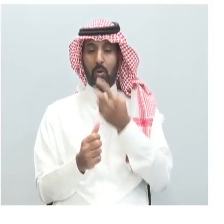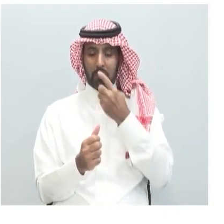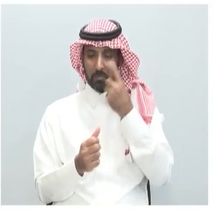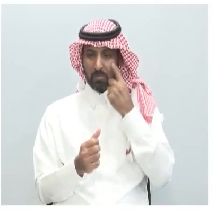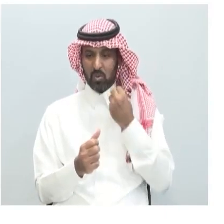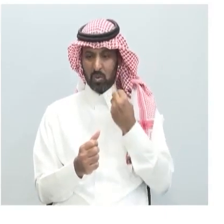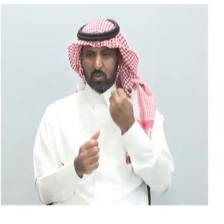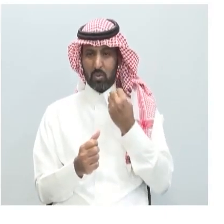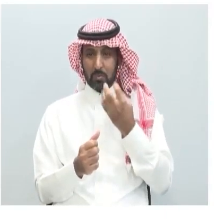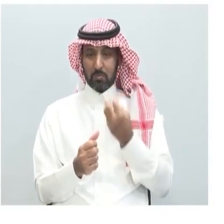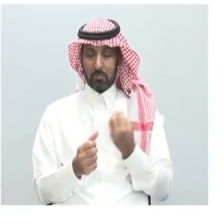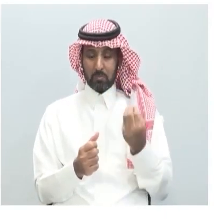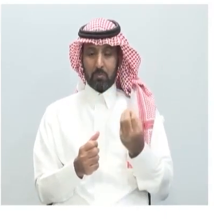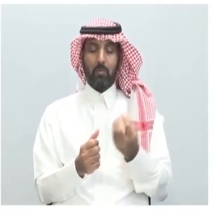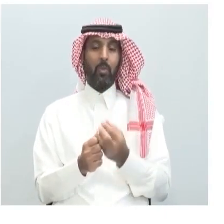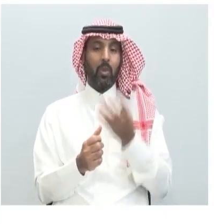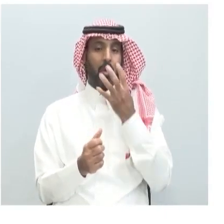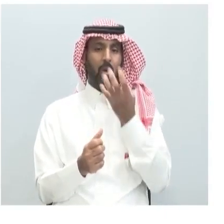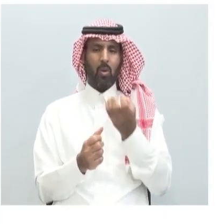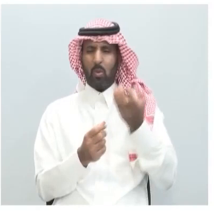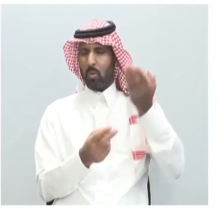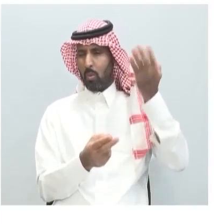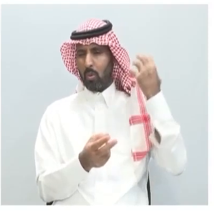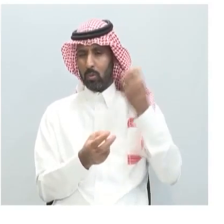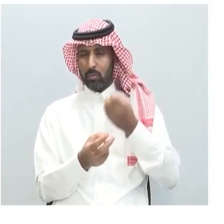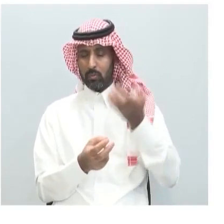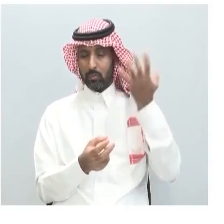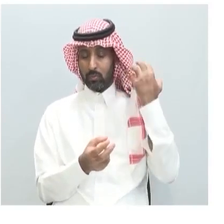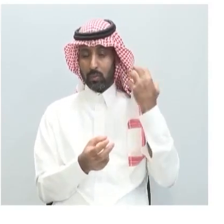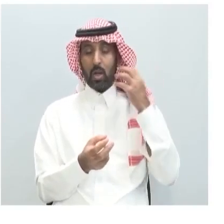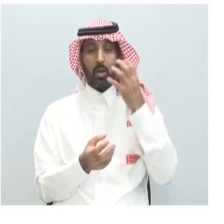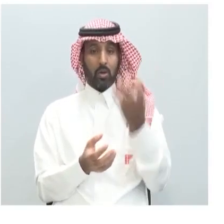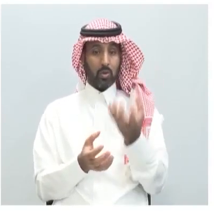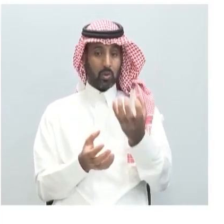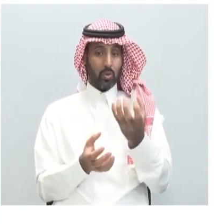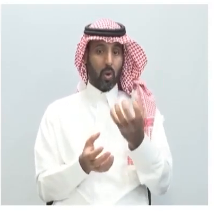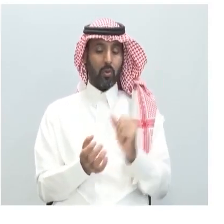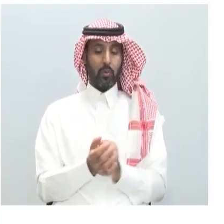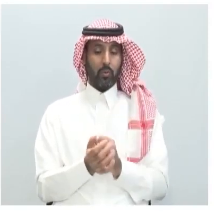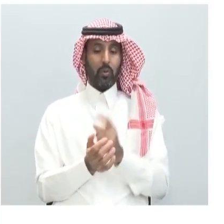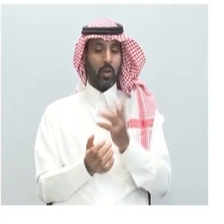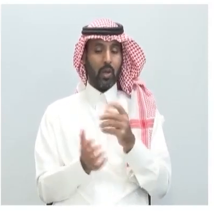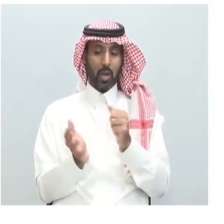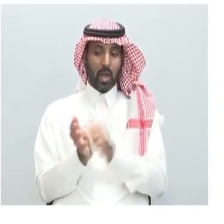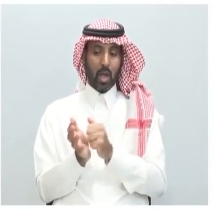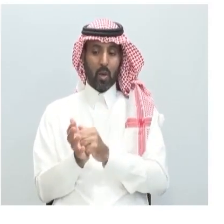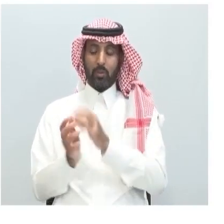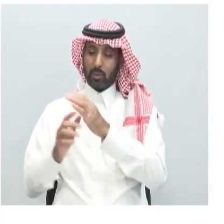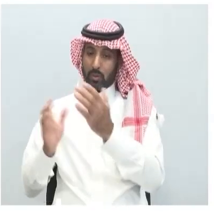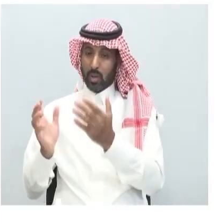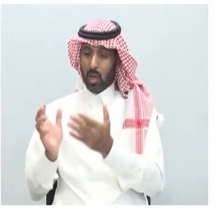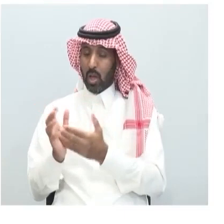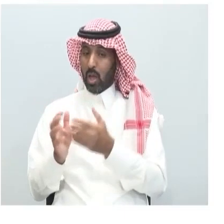so this is an opinion, beautiful. Old, this is an age. Then the stone house, this is a material.